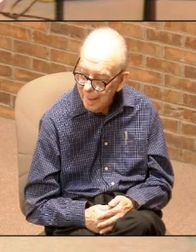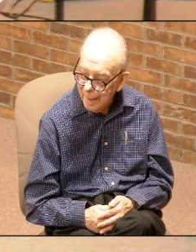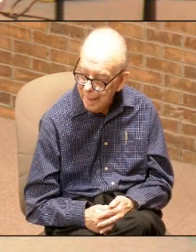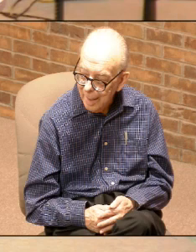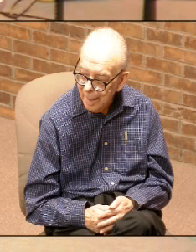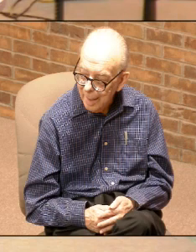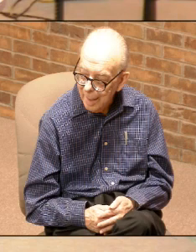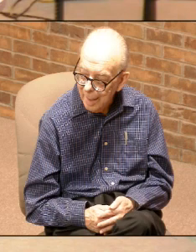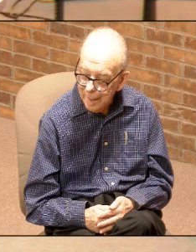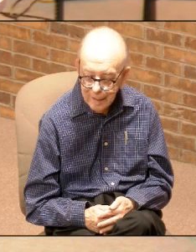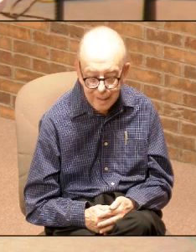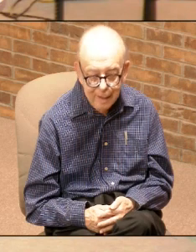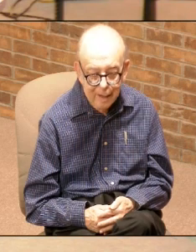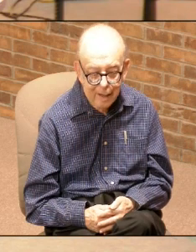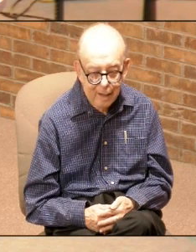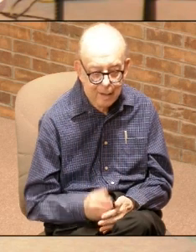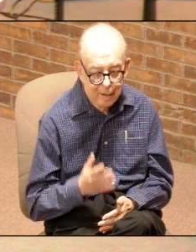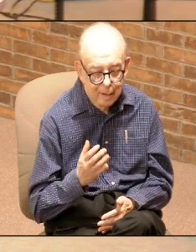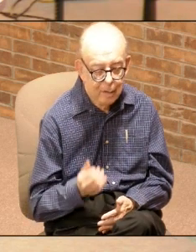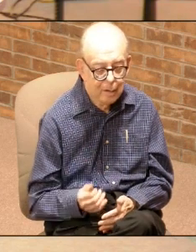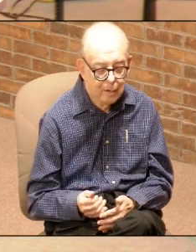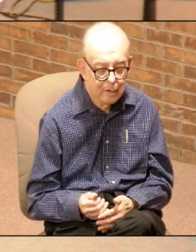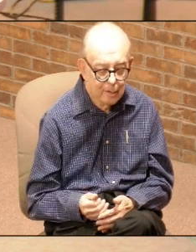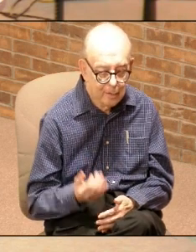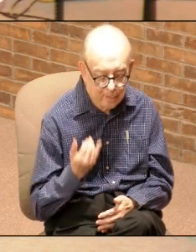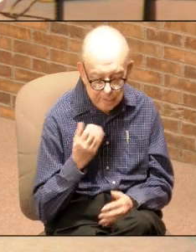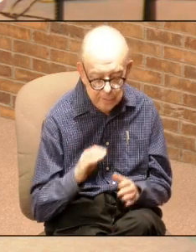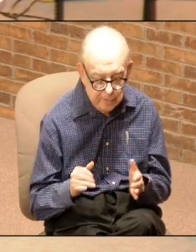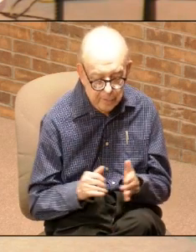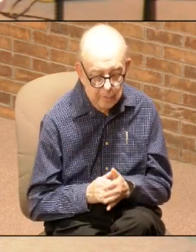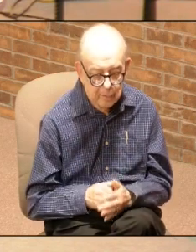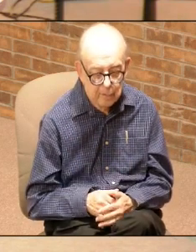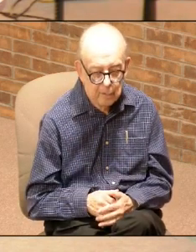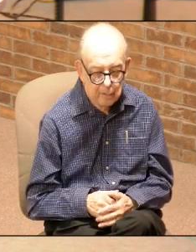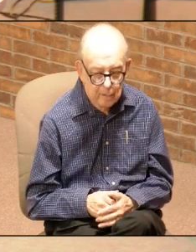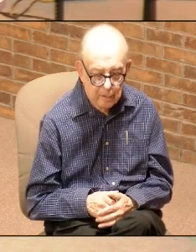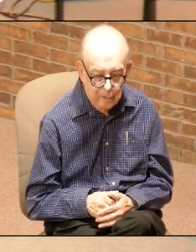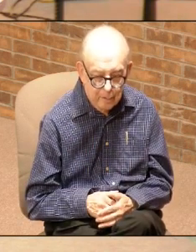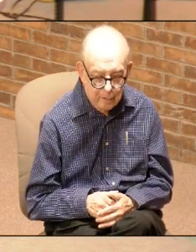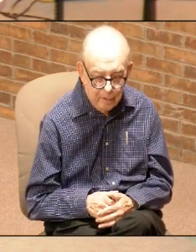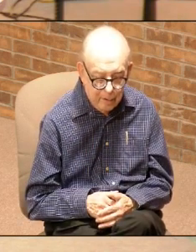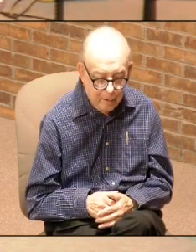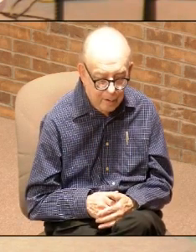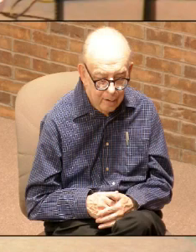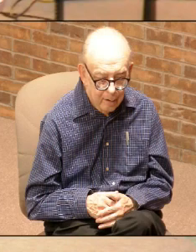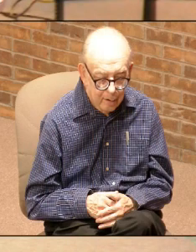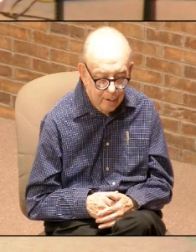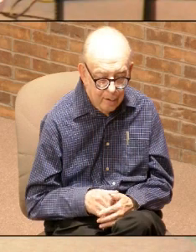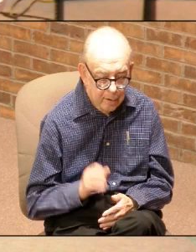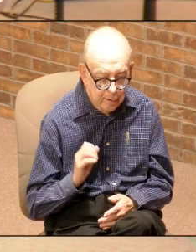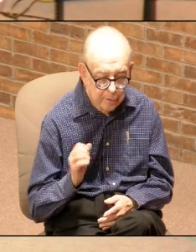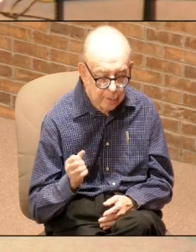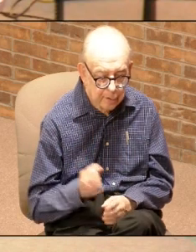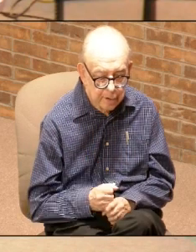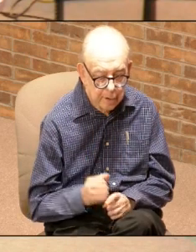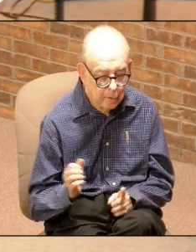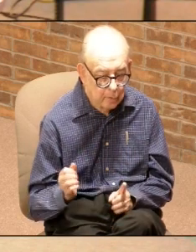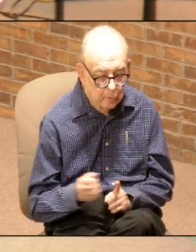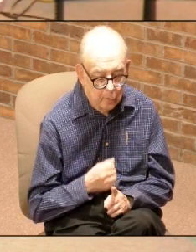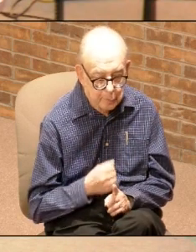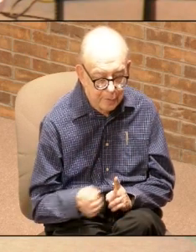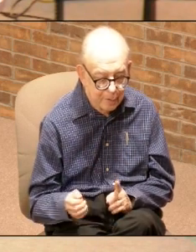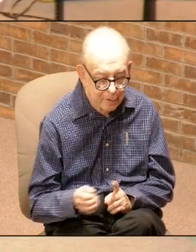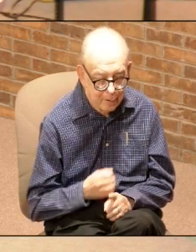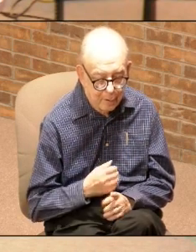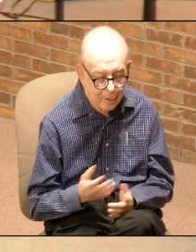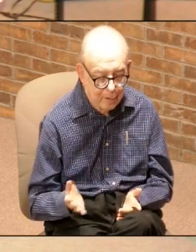Because they told you to? Because if you didn't do it, you were going to get a whooping.